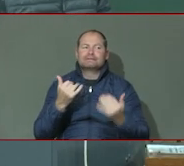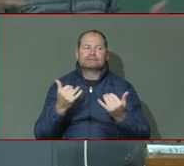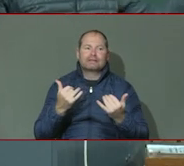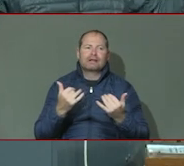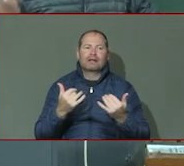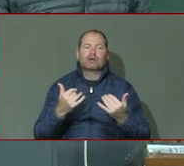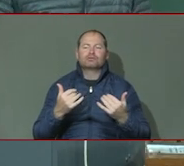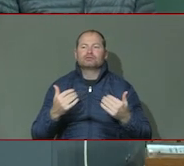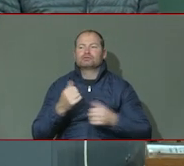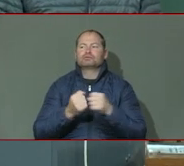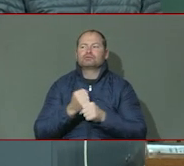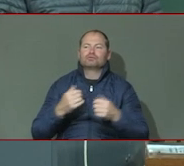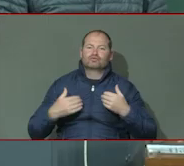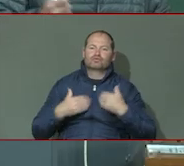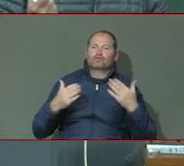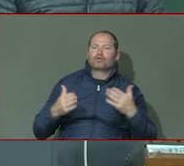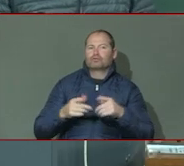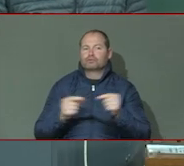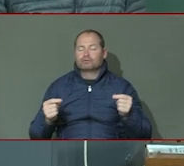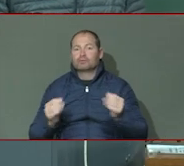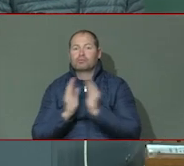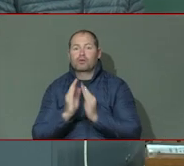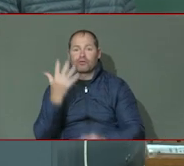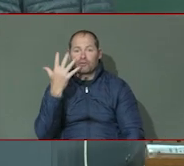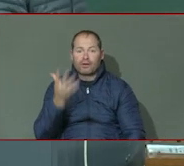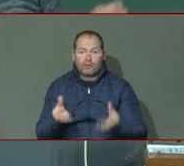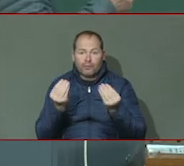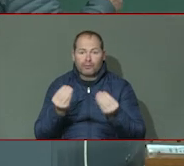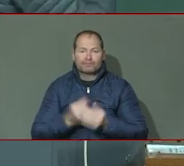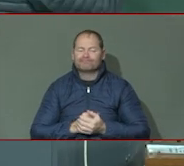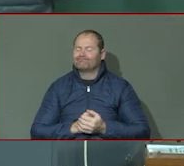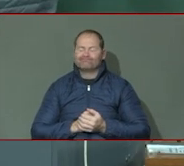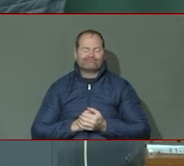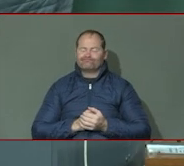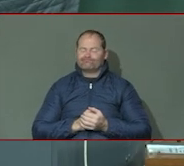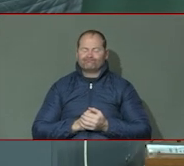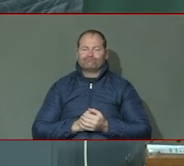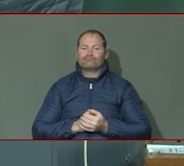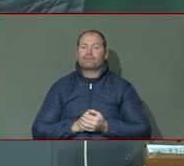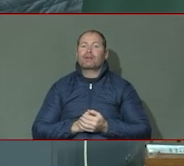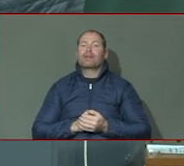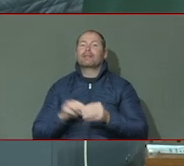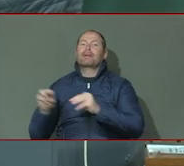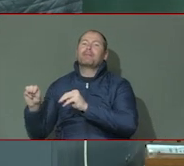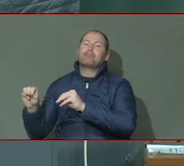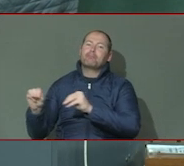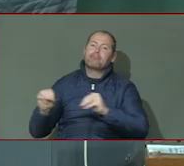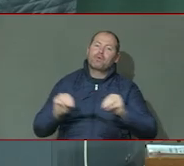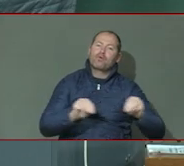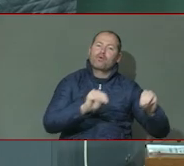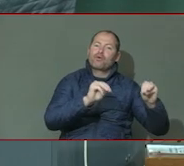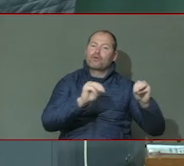beginning and the end of the year and they subtract those two. You won't get 5 marks for that. All right. So we do the movements. So we have the carrying